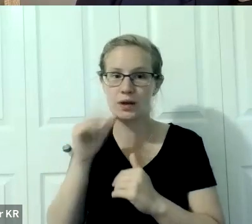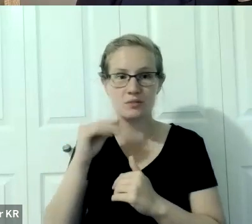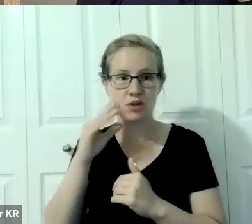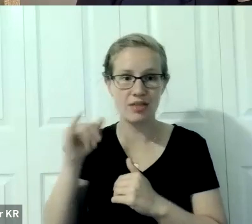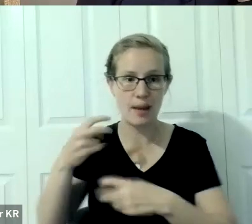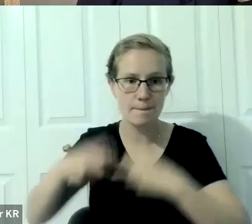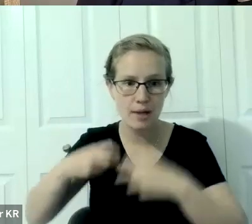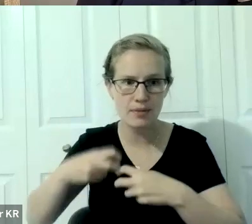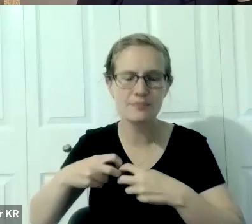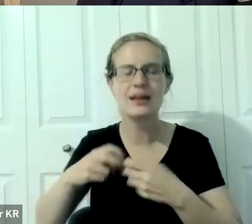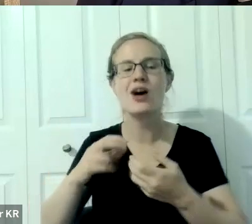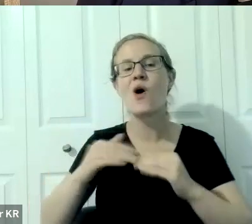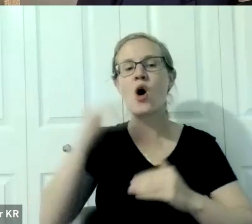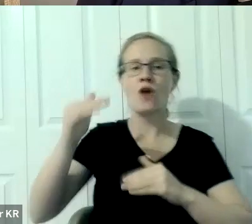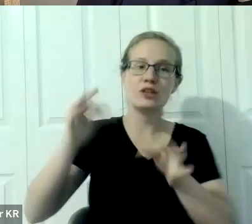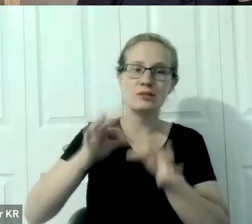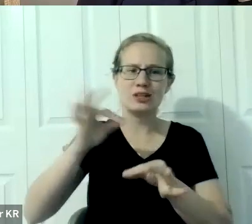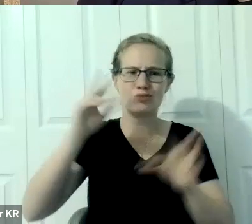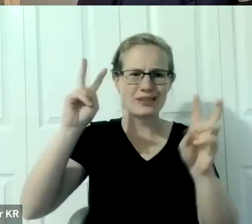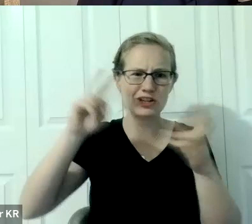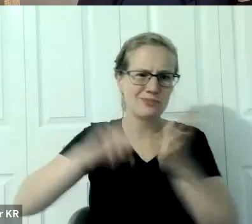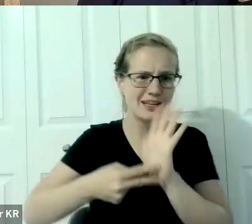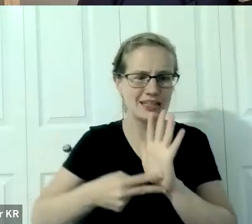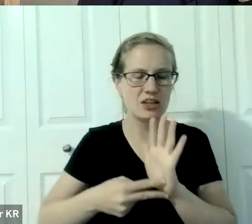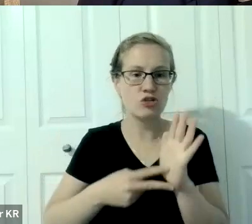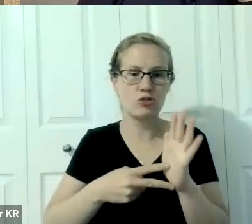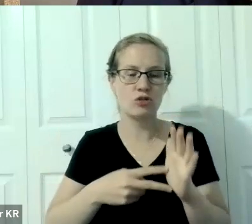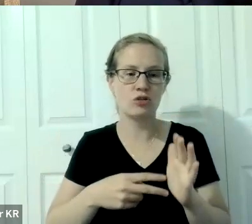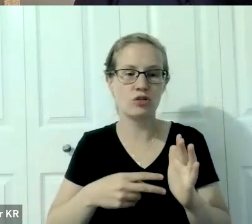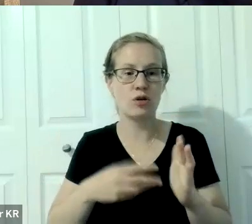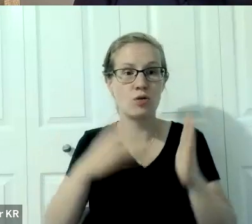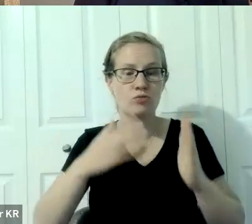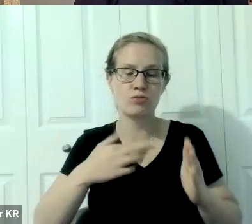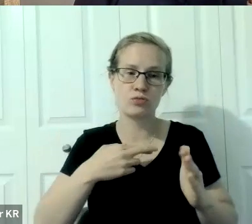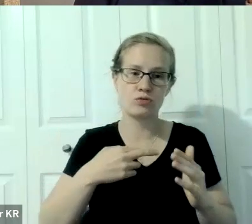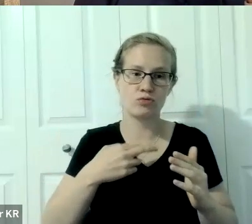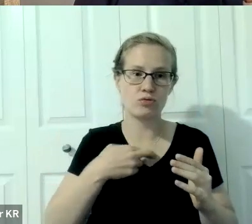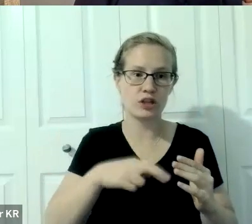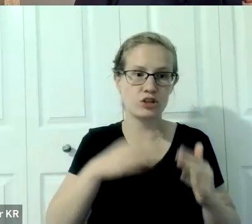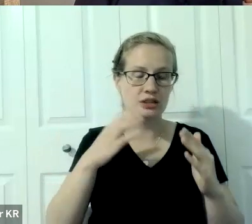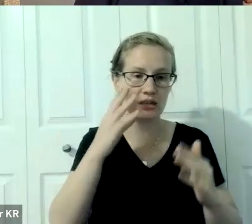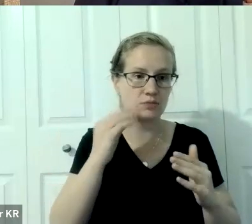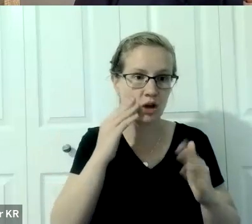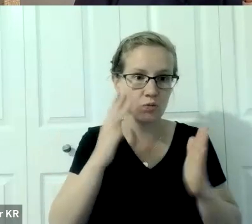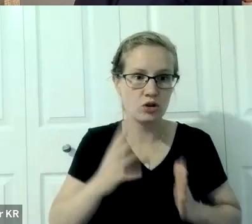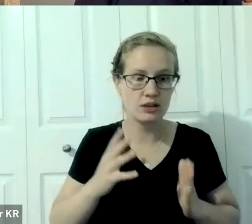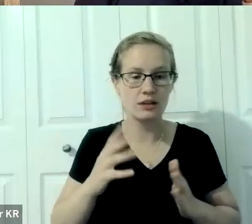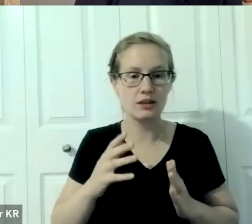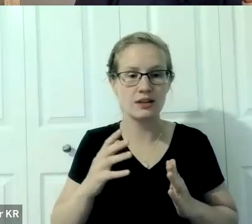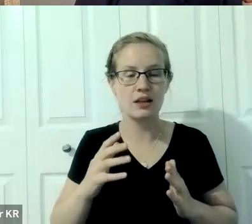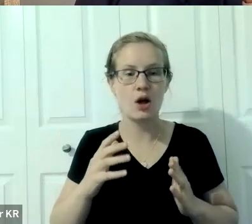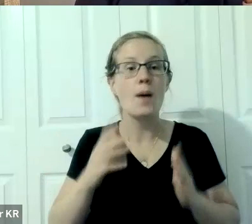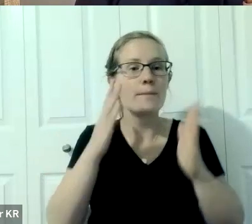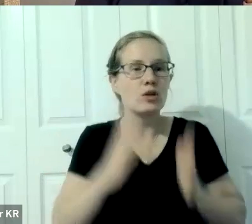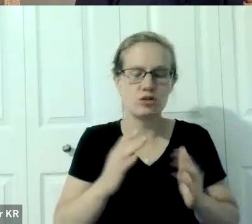problem? And what they mean by over-spiritualization is a very religious person experiencing everything as a sign from God,